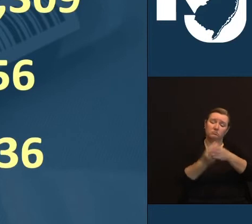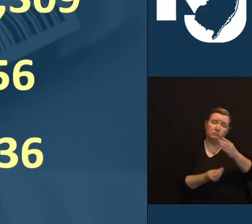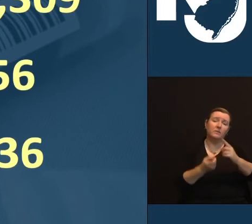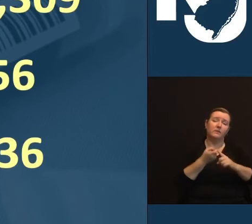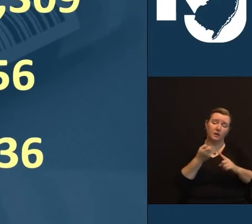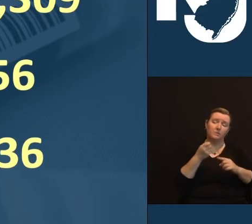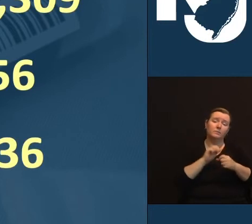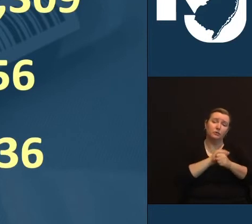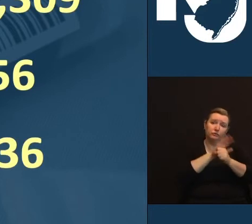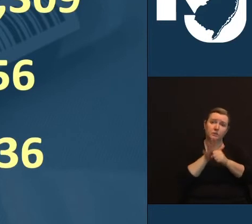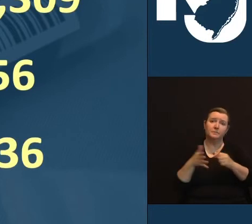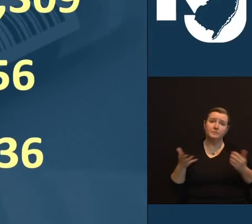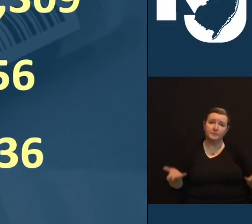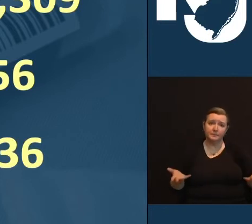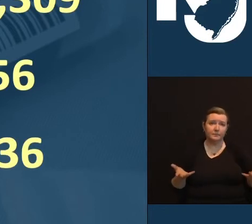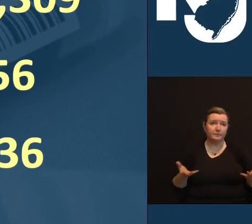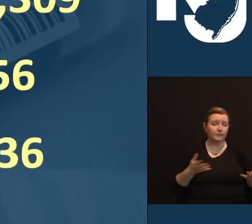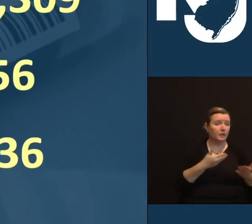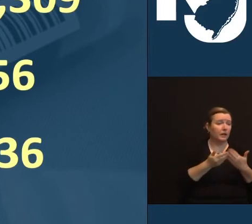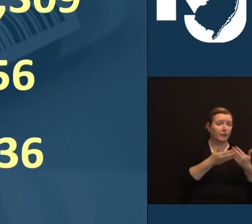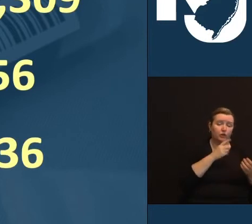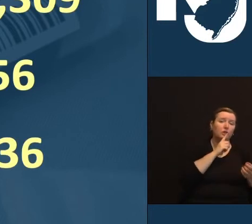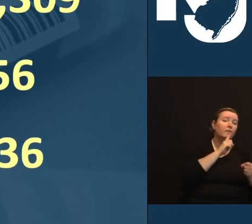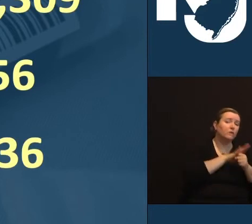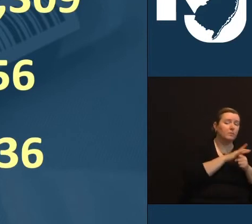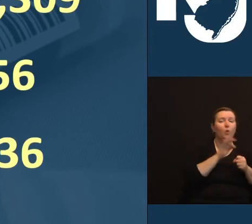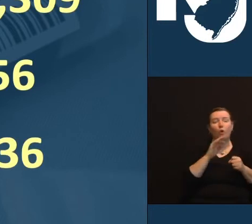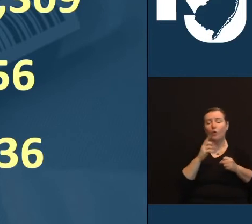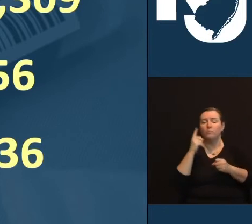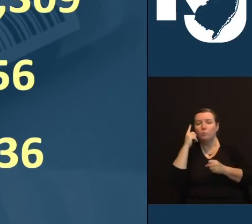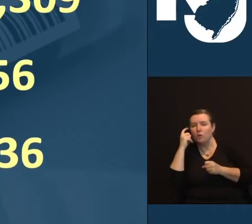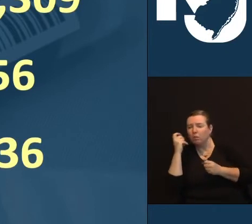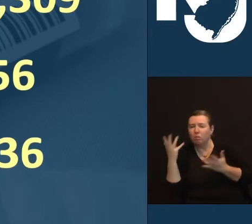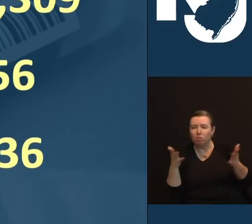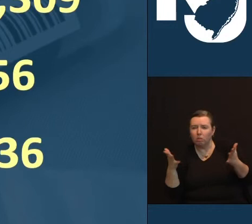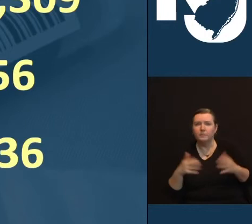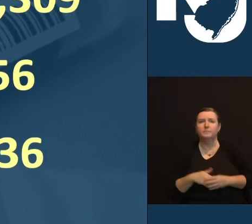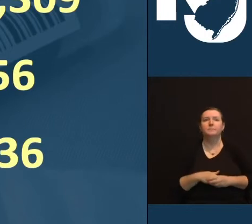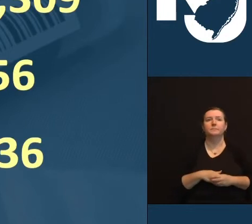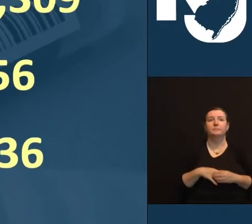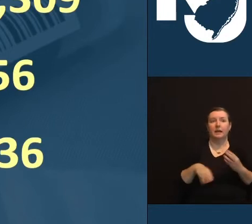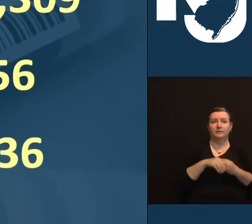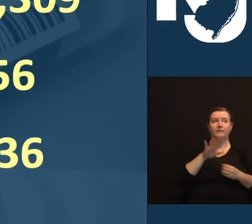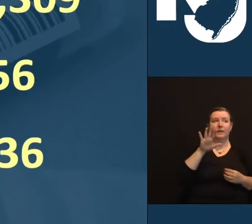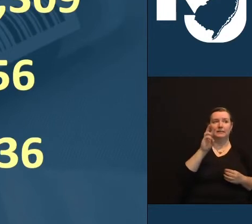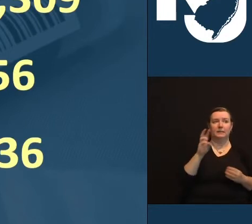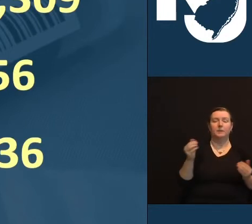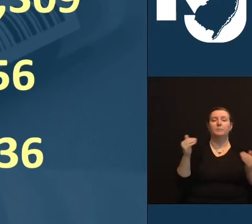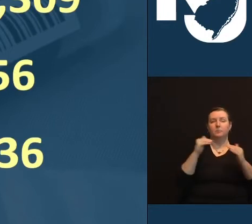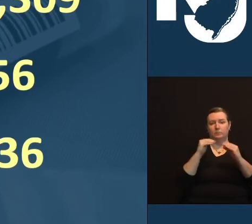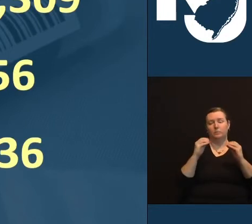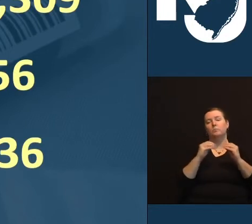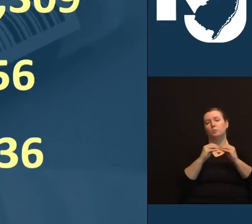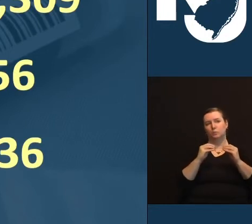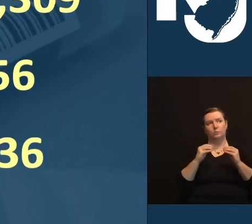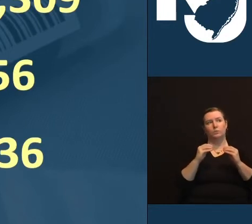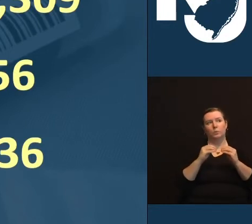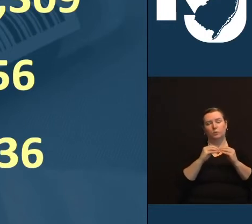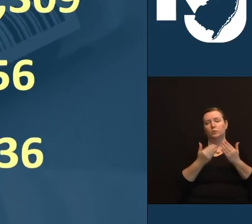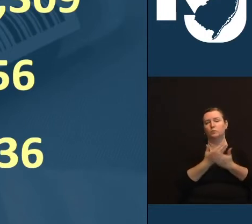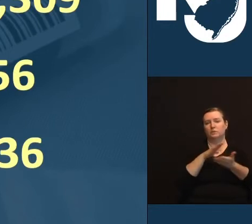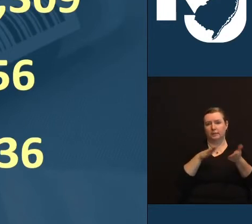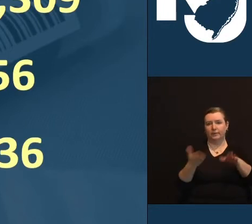And today we are adding, with the heaviest of hearts, 56 more names to the rolls of those whose deaths are now confirmed to